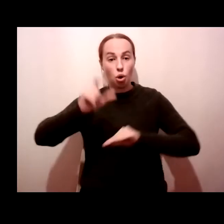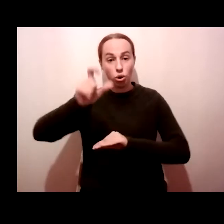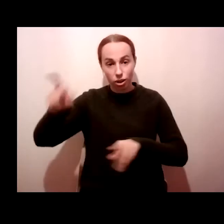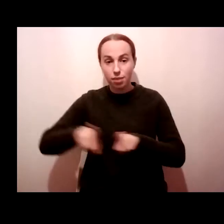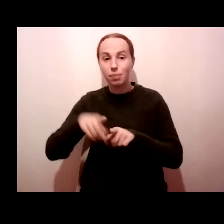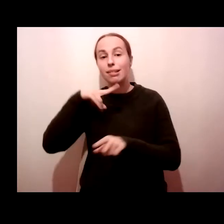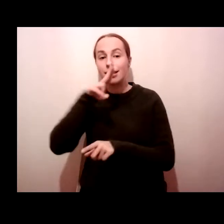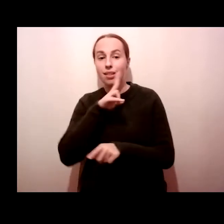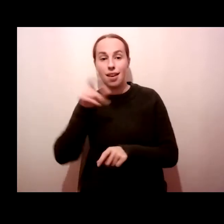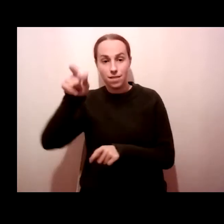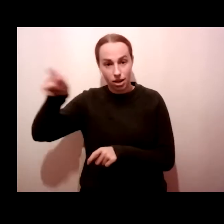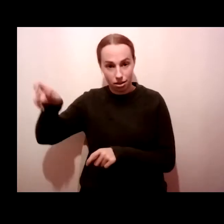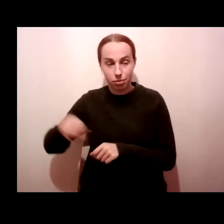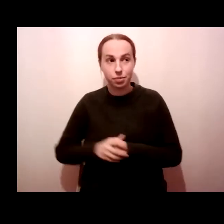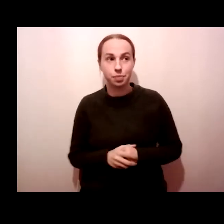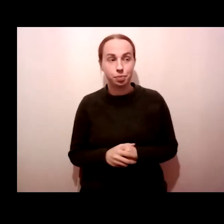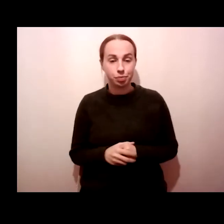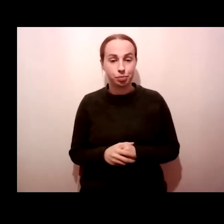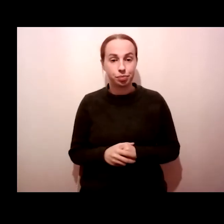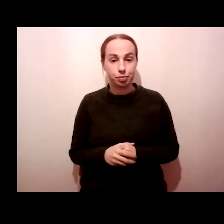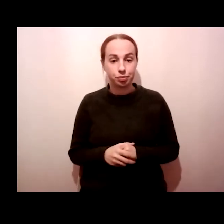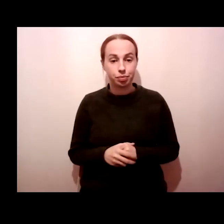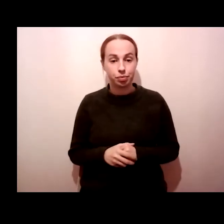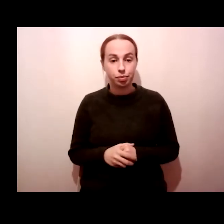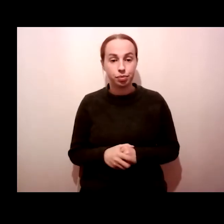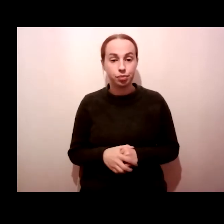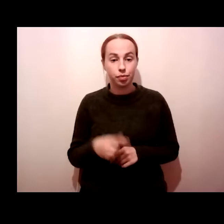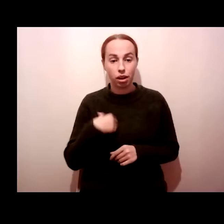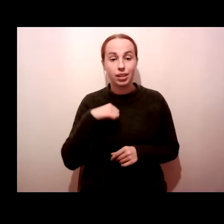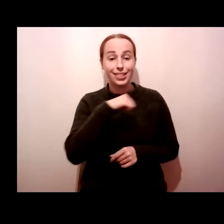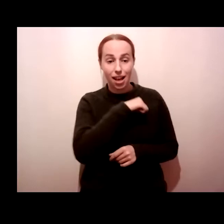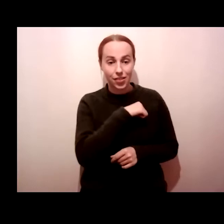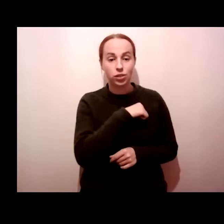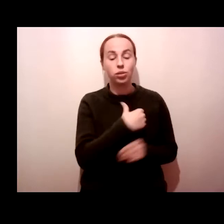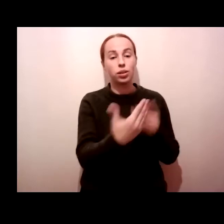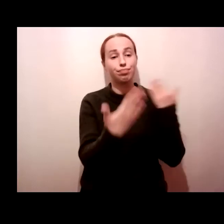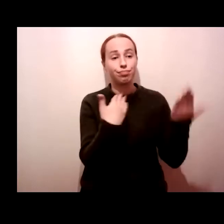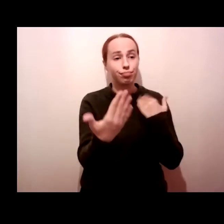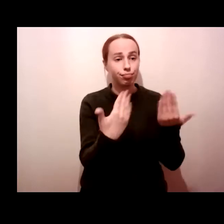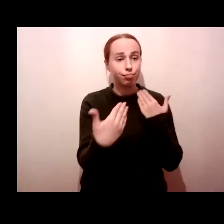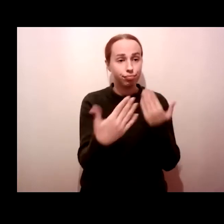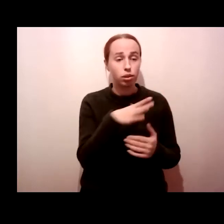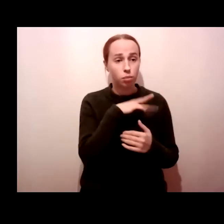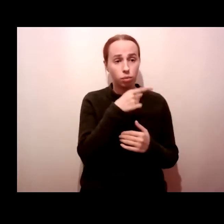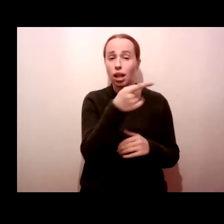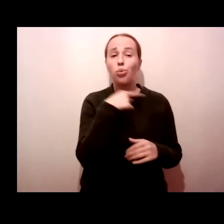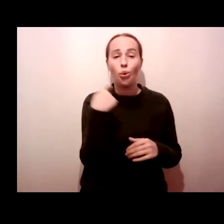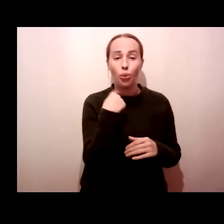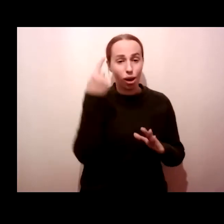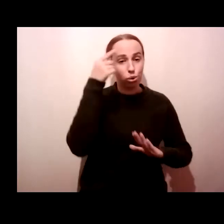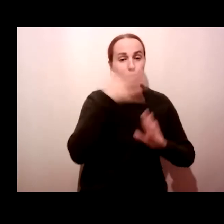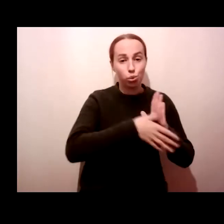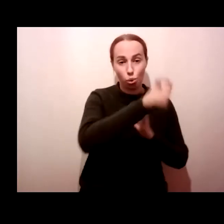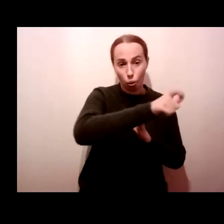provide support not only to schools, to teachers, to children, but also to parents. Majority of